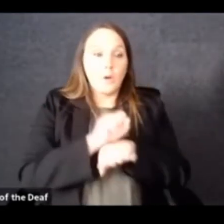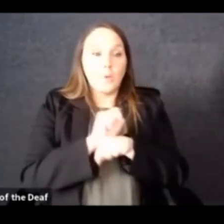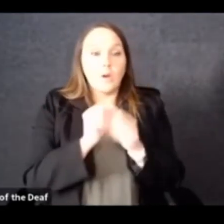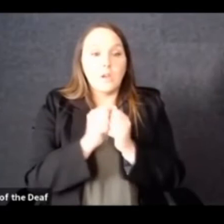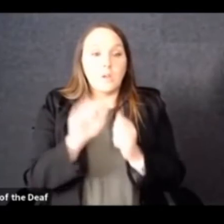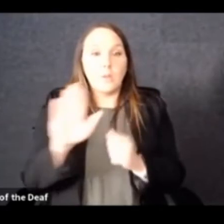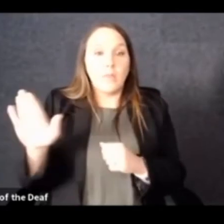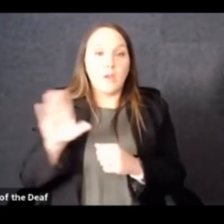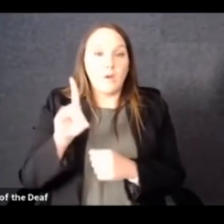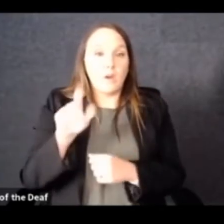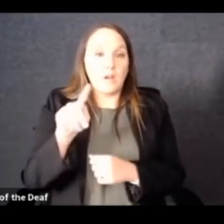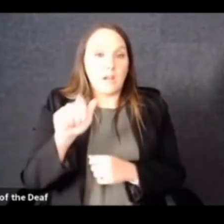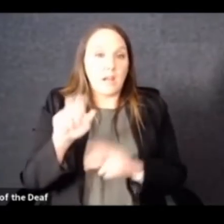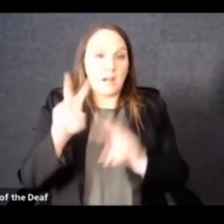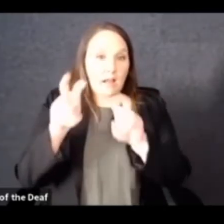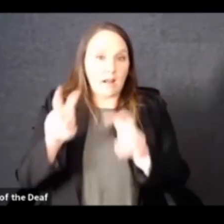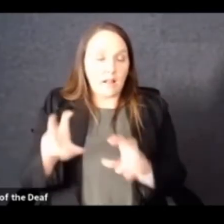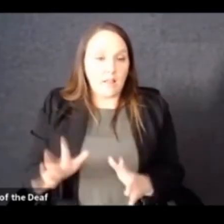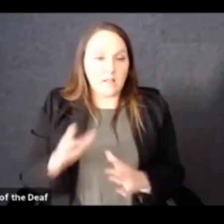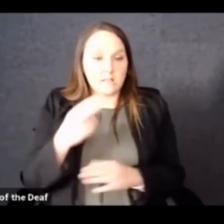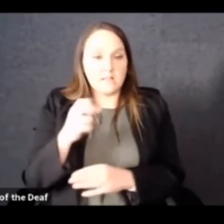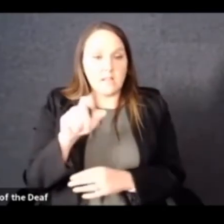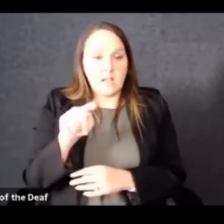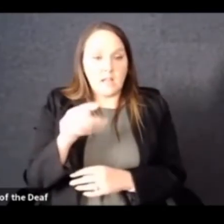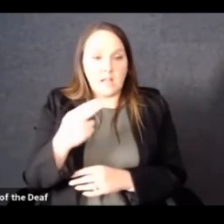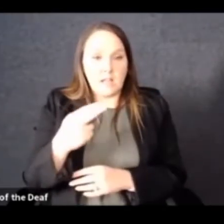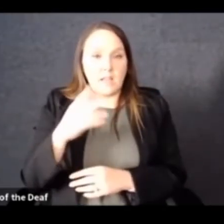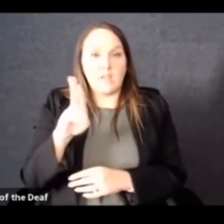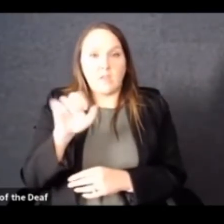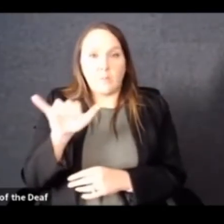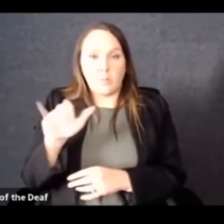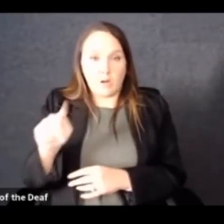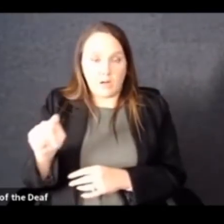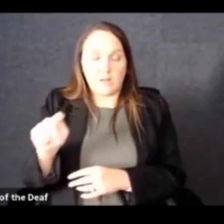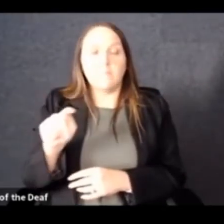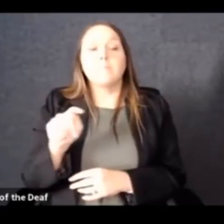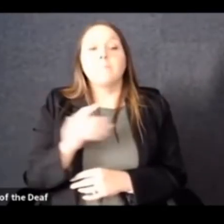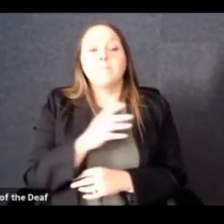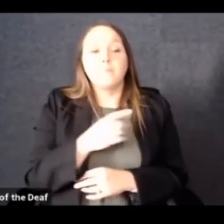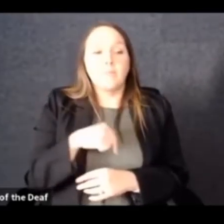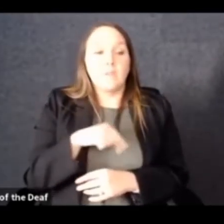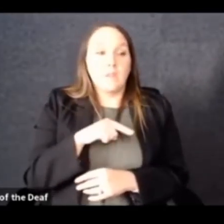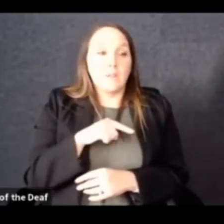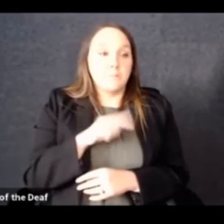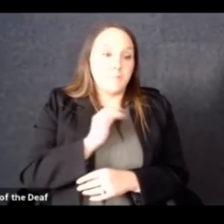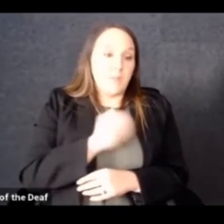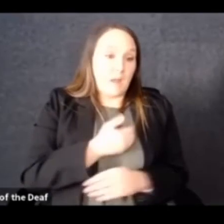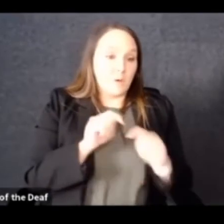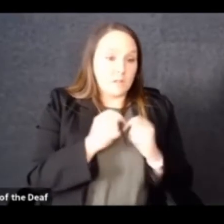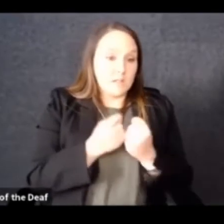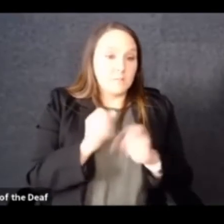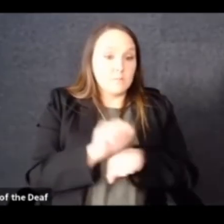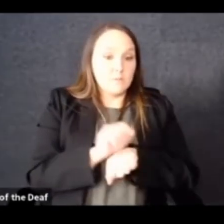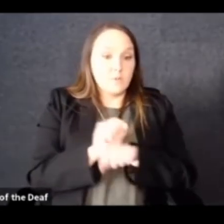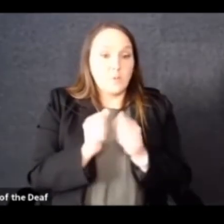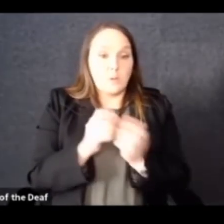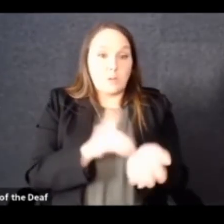analyst, Keith Britt, and our epidemiologists are working with Mr. Britt, or maybe Dr.